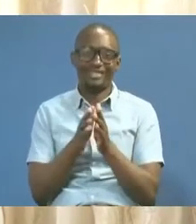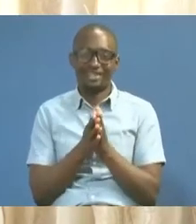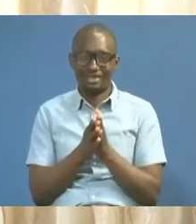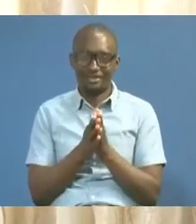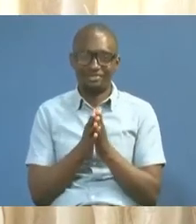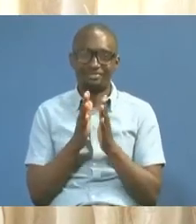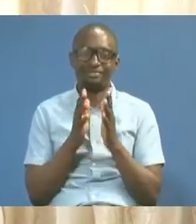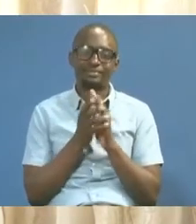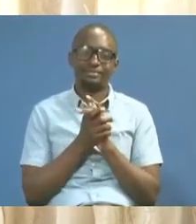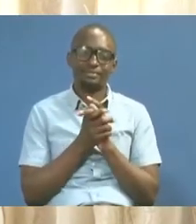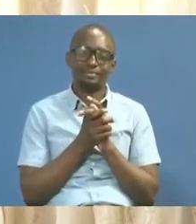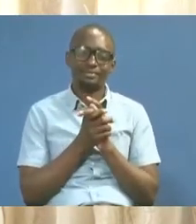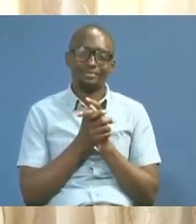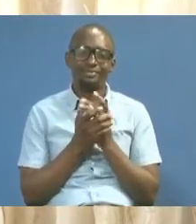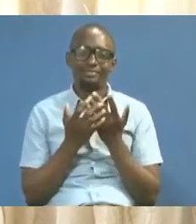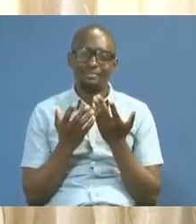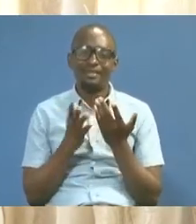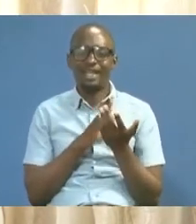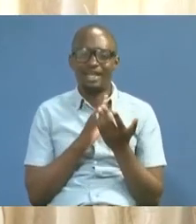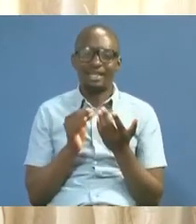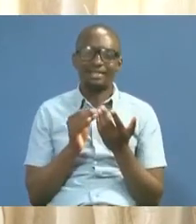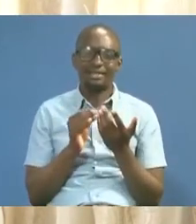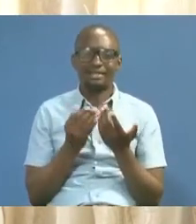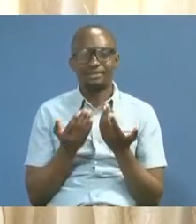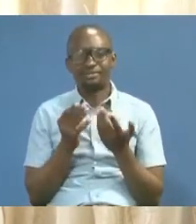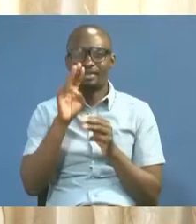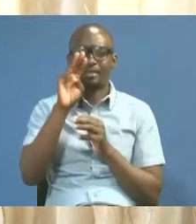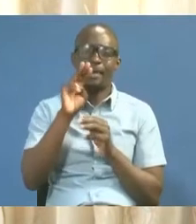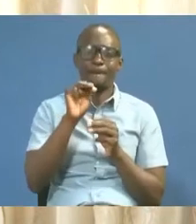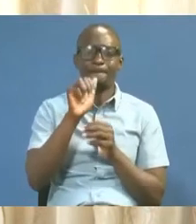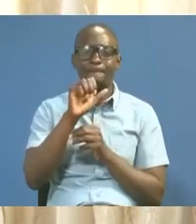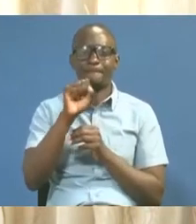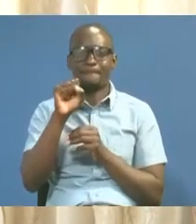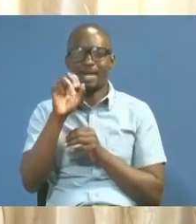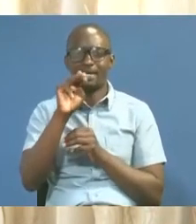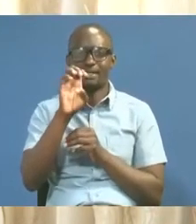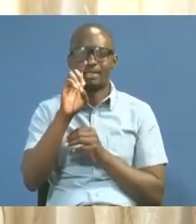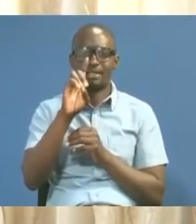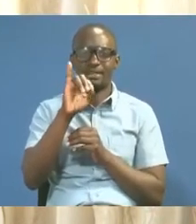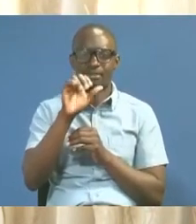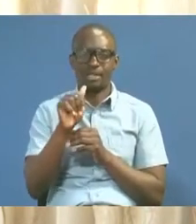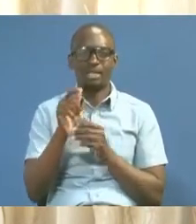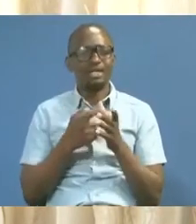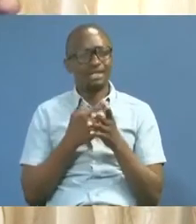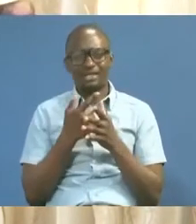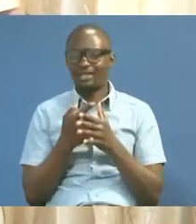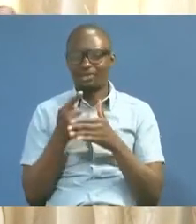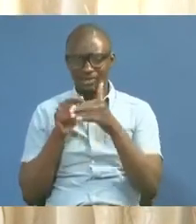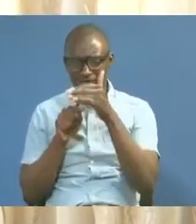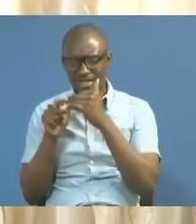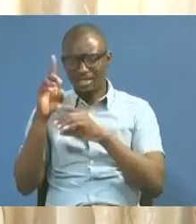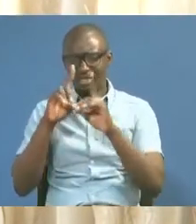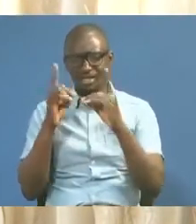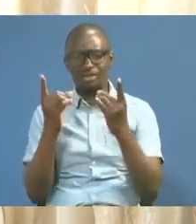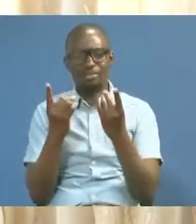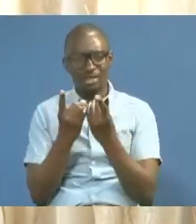work and mass media, then you may find yourself actually going into this department